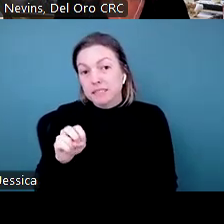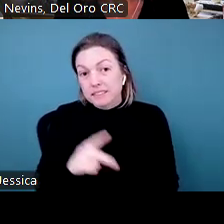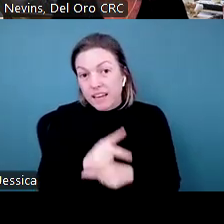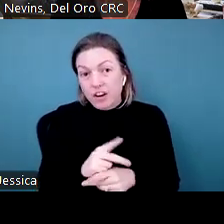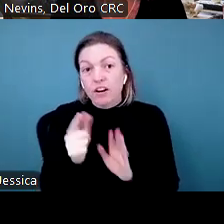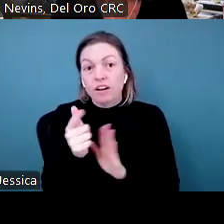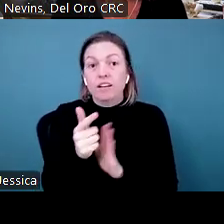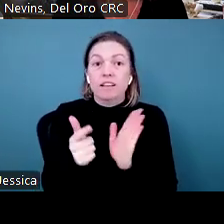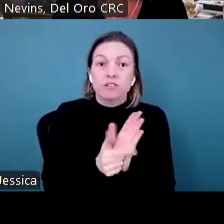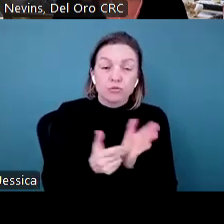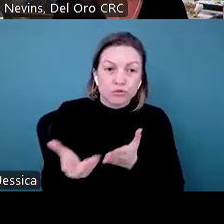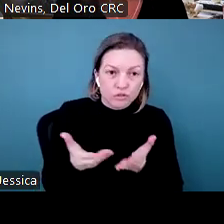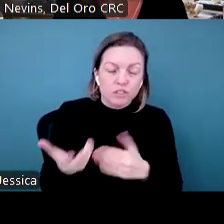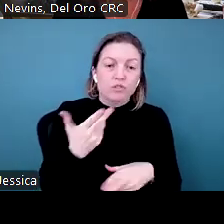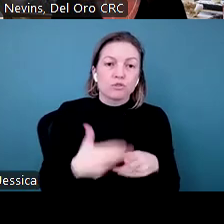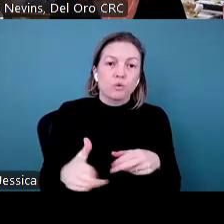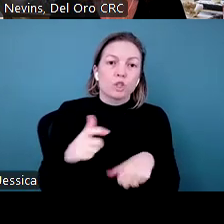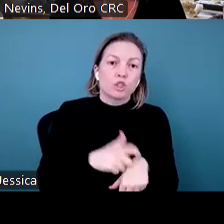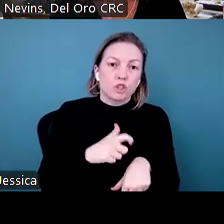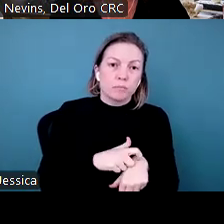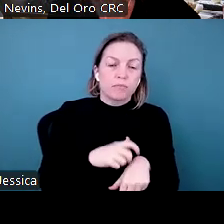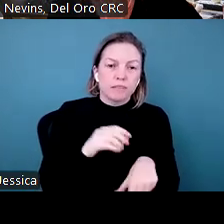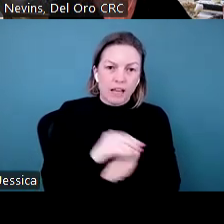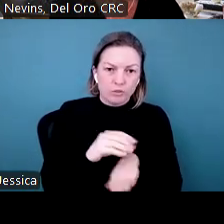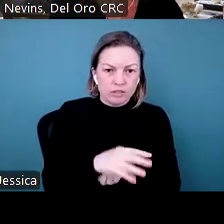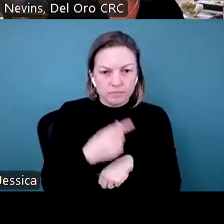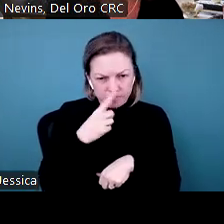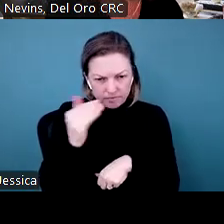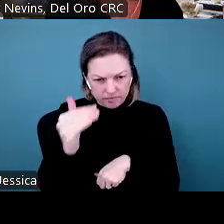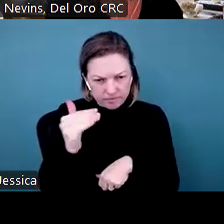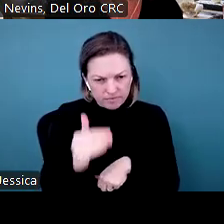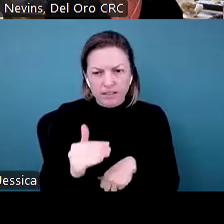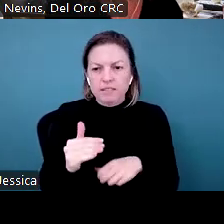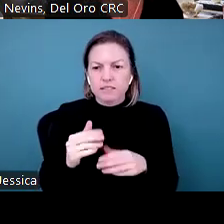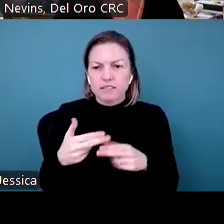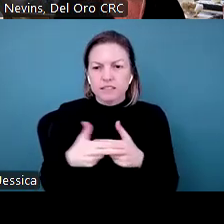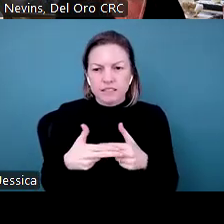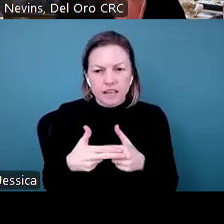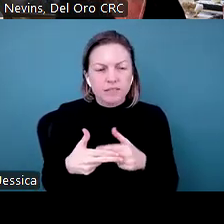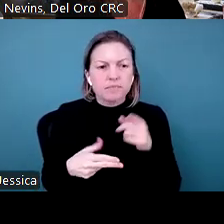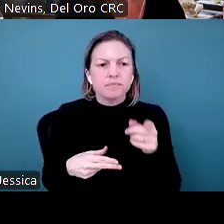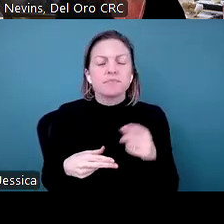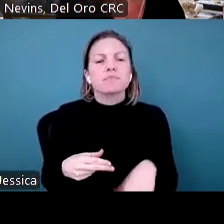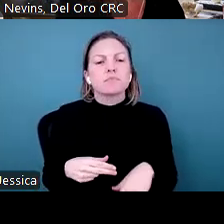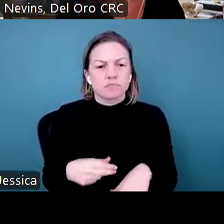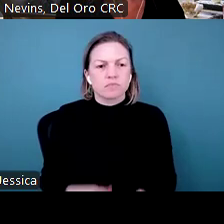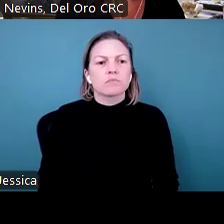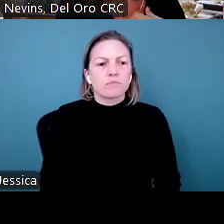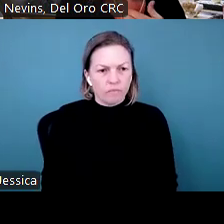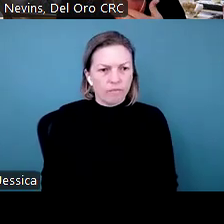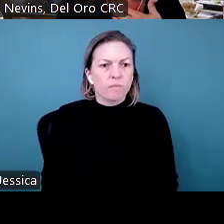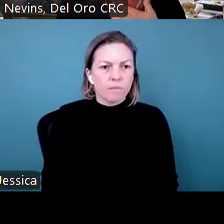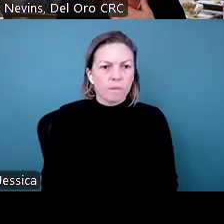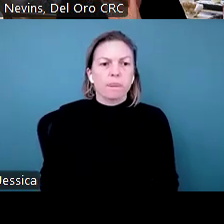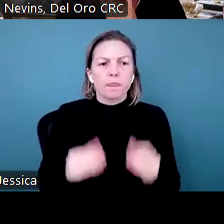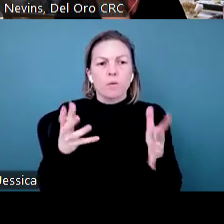services, and short-term counseling. If we could go to the next slide, I wanted to dive into a few very key services